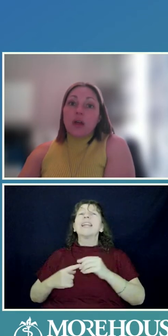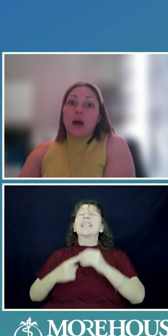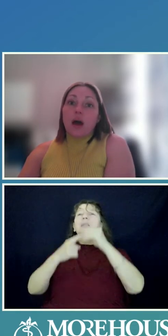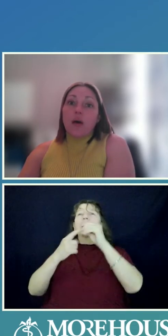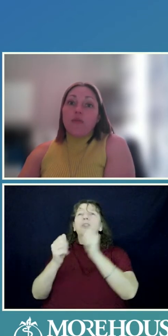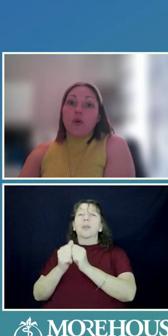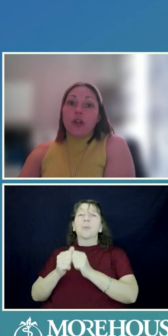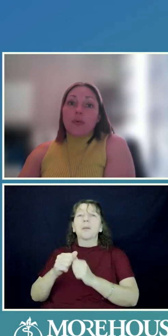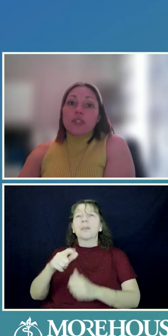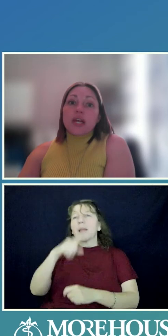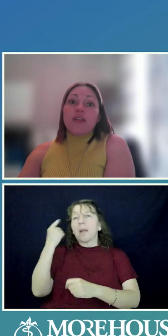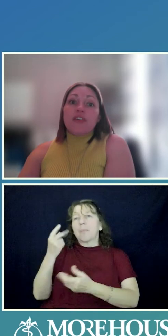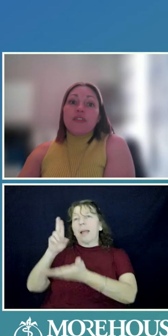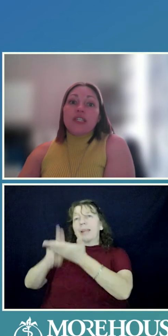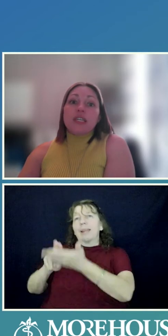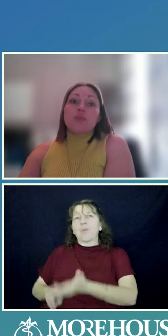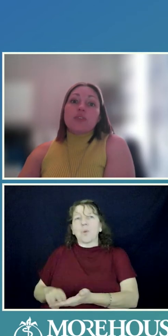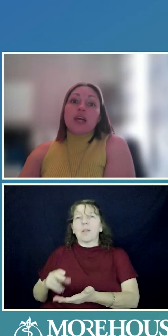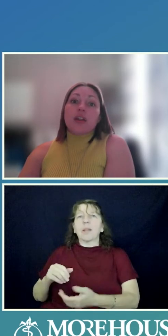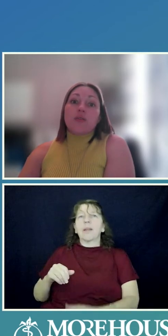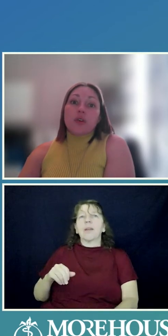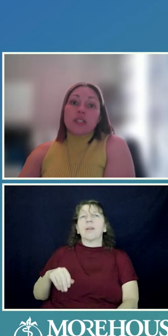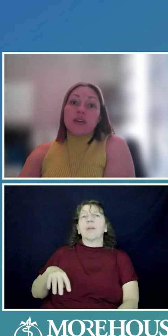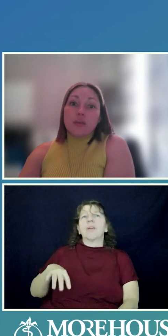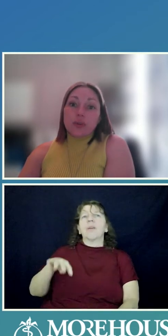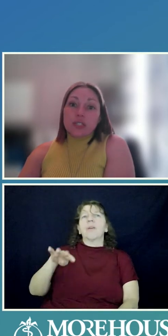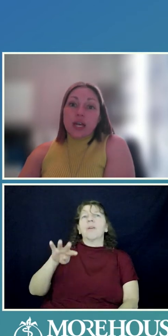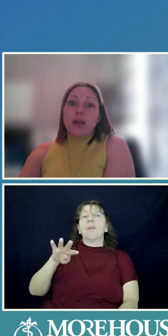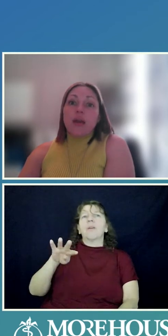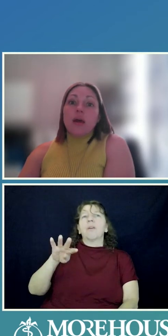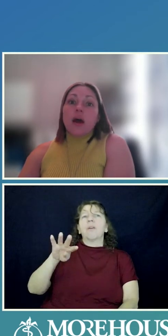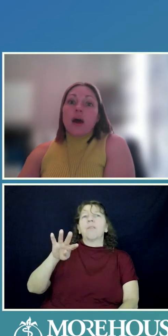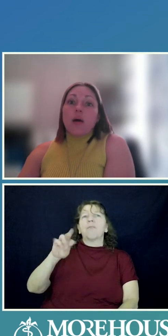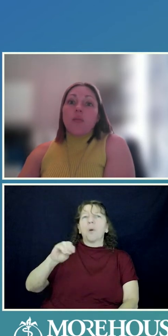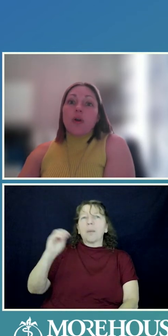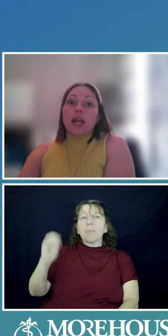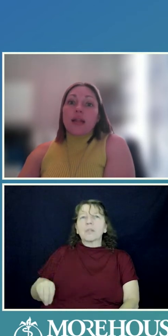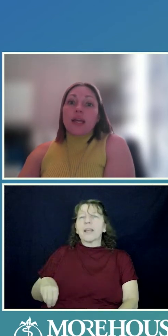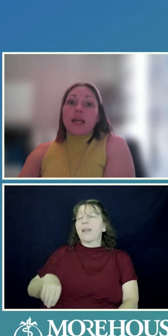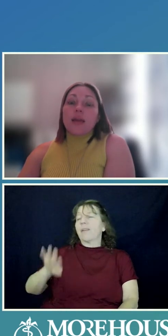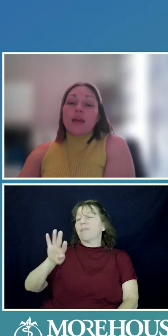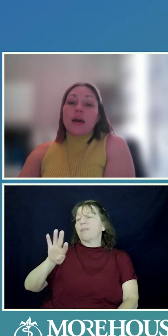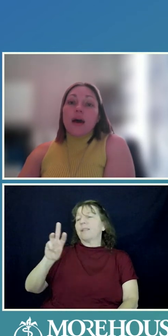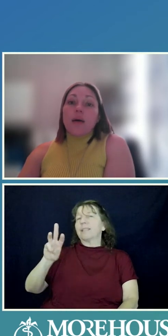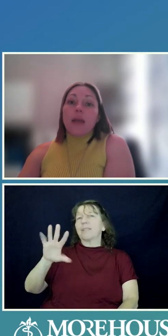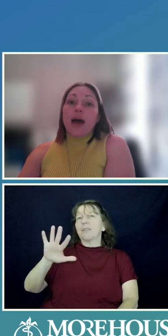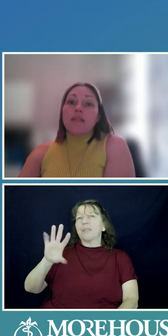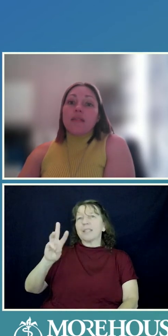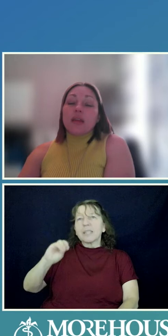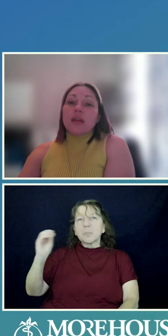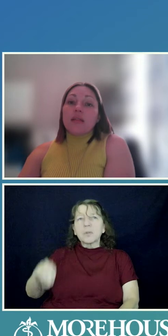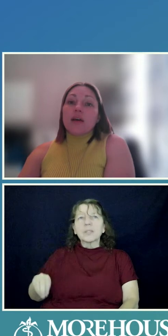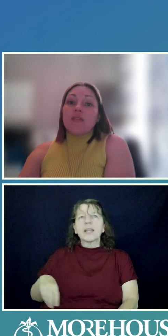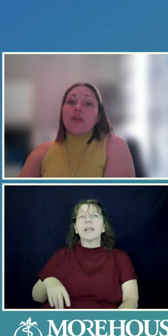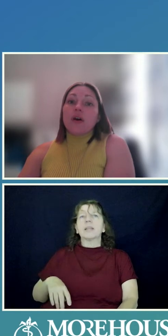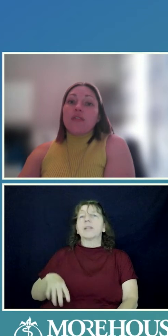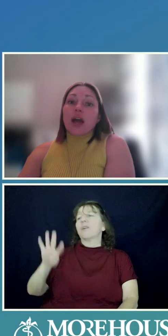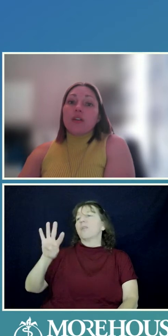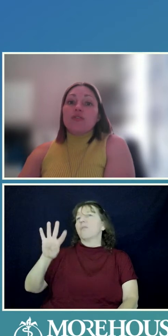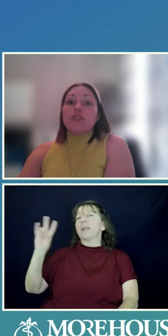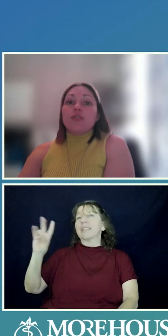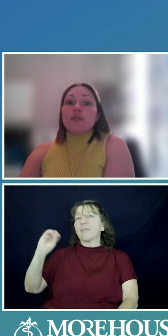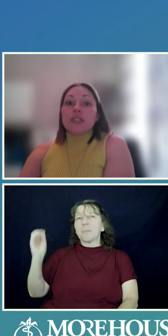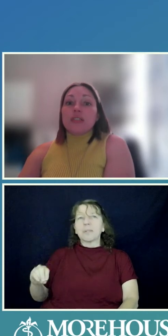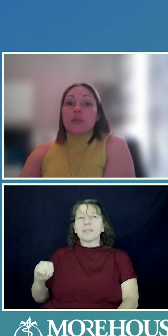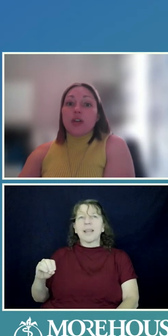enrollees. 40%, 56%, and 47% more likely as the level of